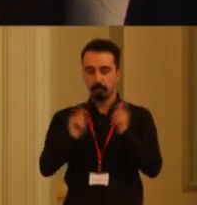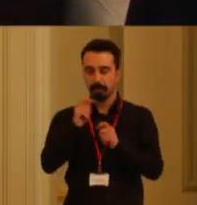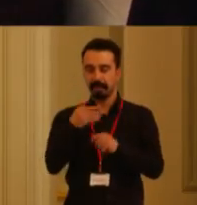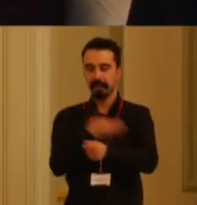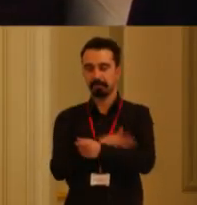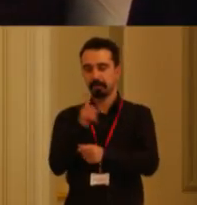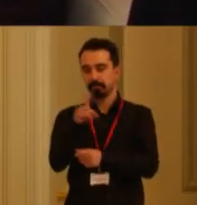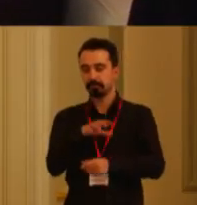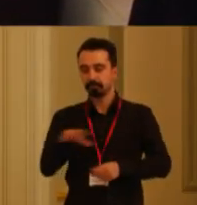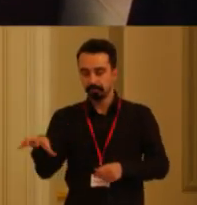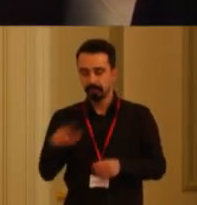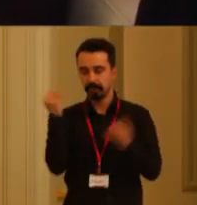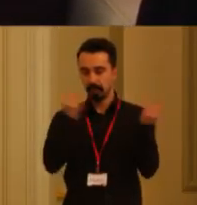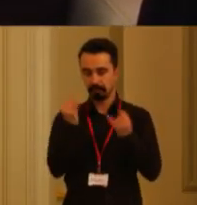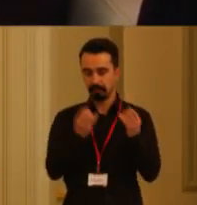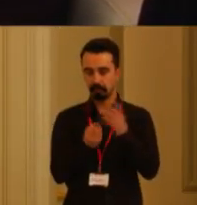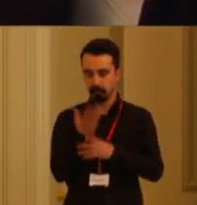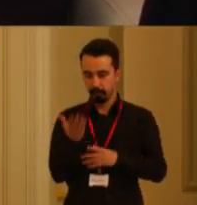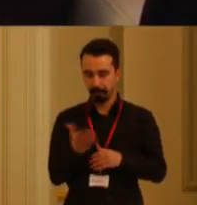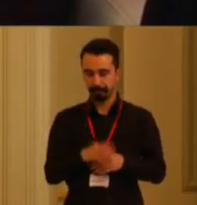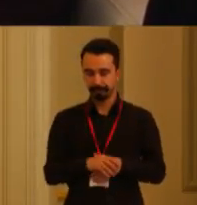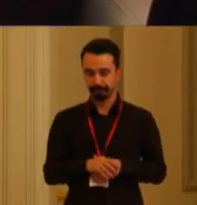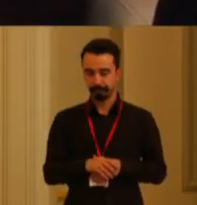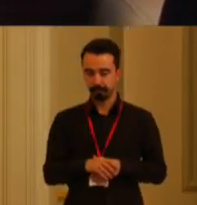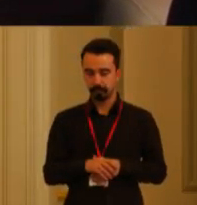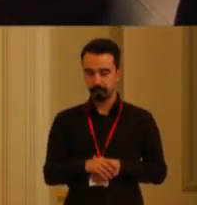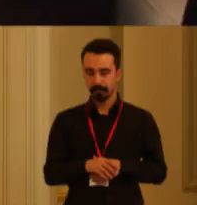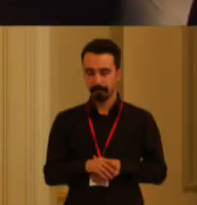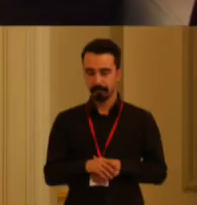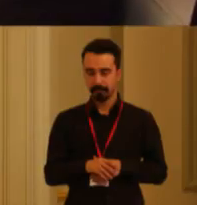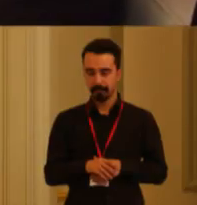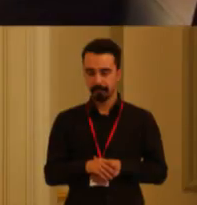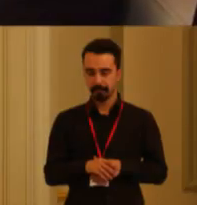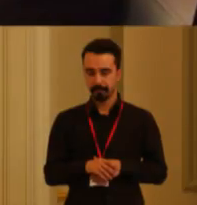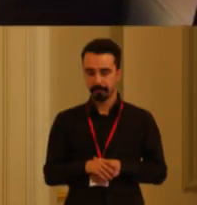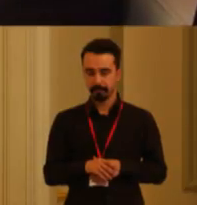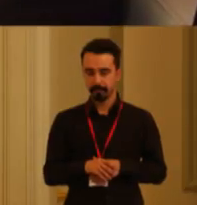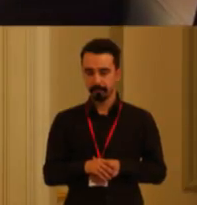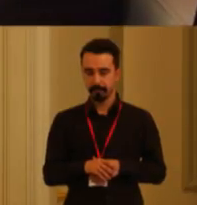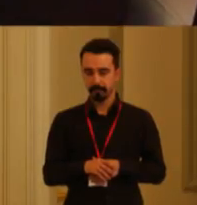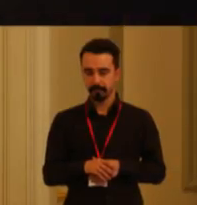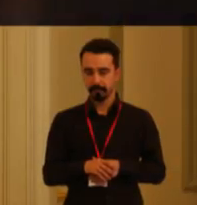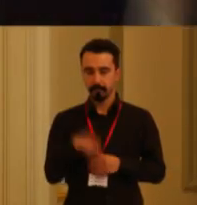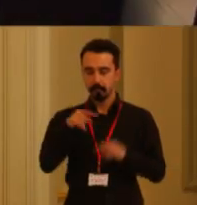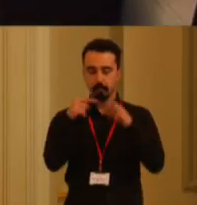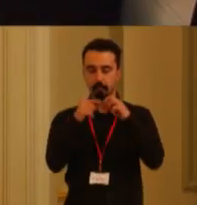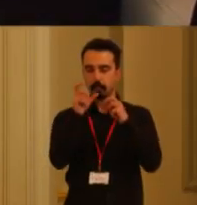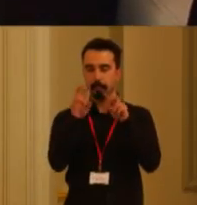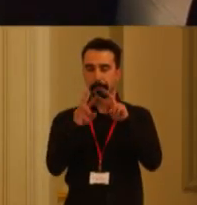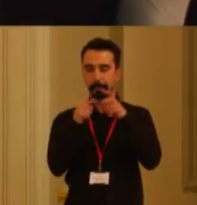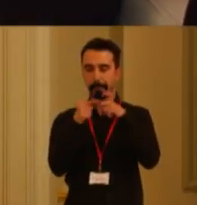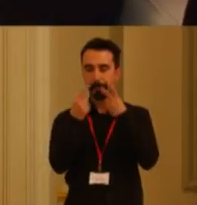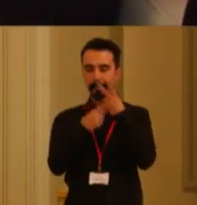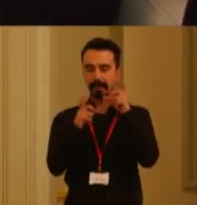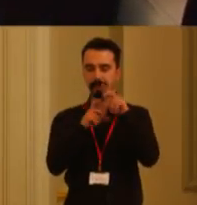education is more or less to center around like state education, right? But we'd like to perhaps go